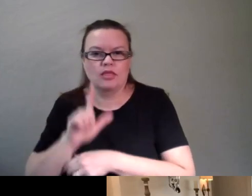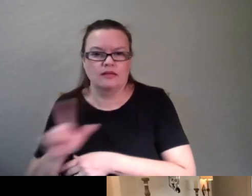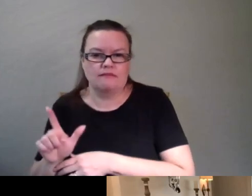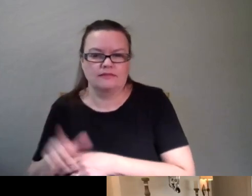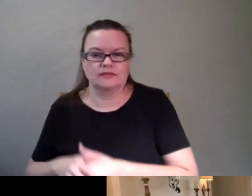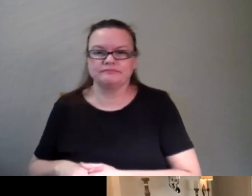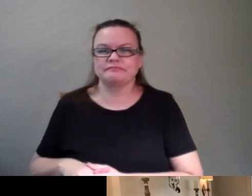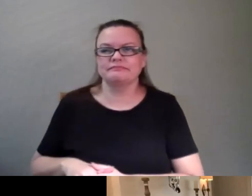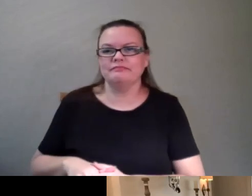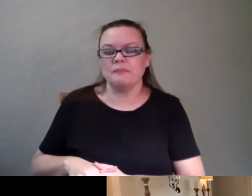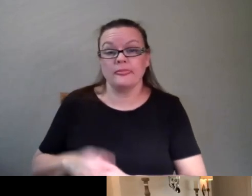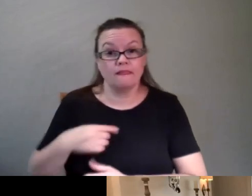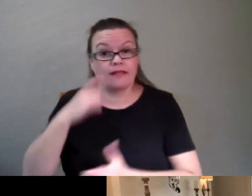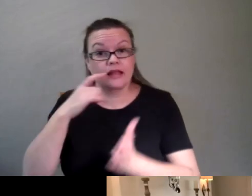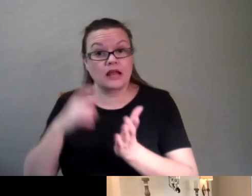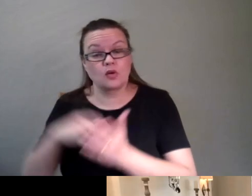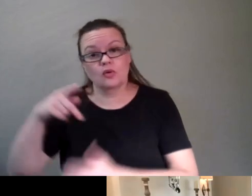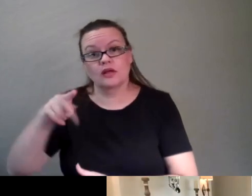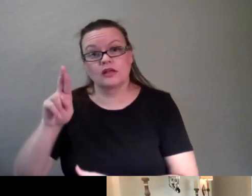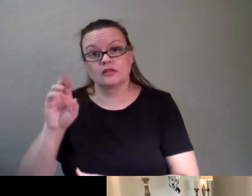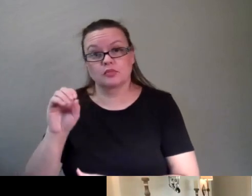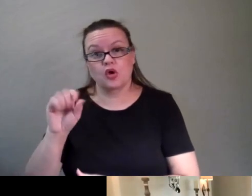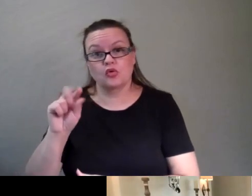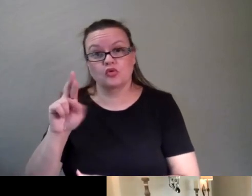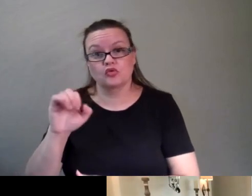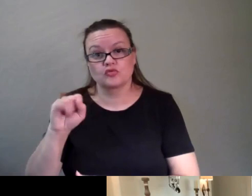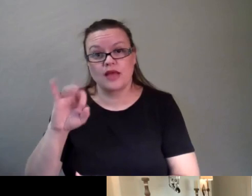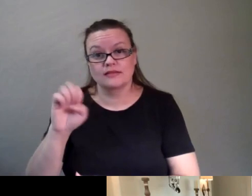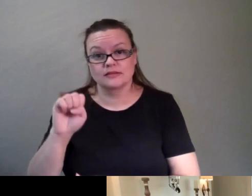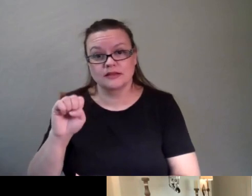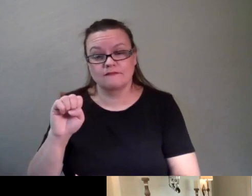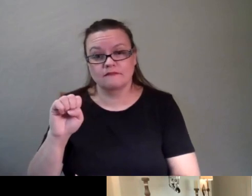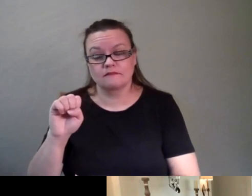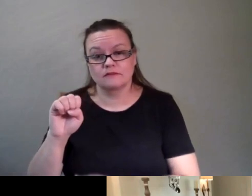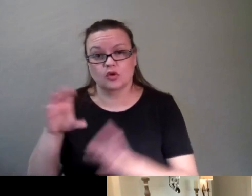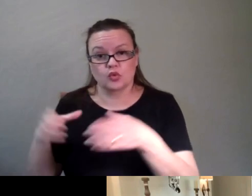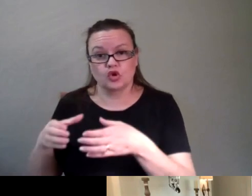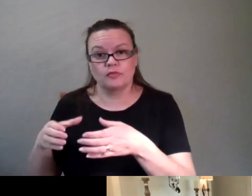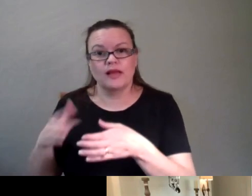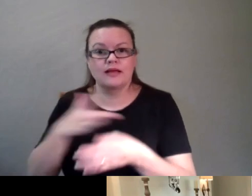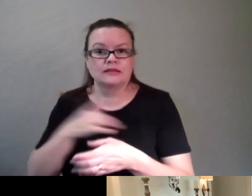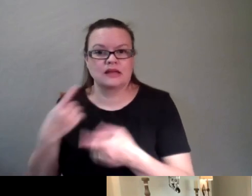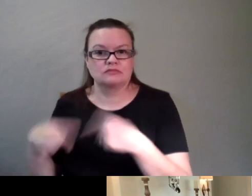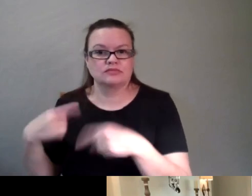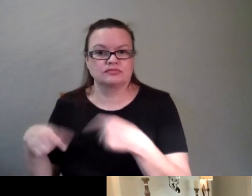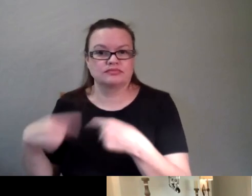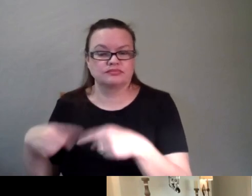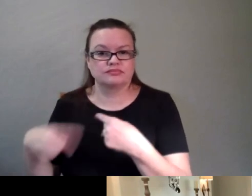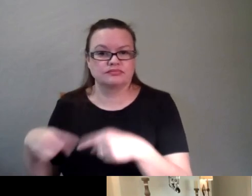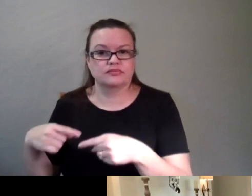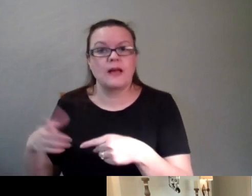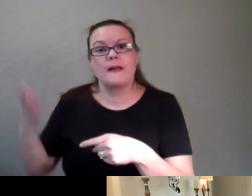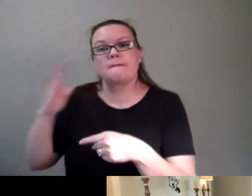of moving in a direction where they're, instead of going after Republicans, they're going after old time